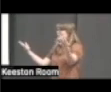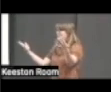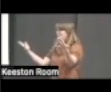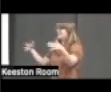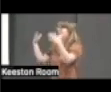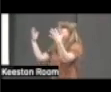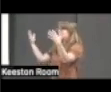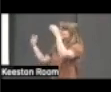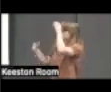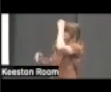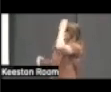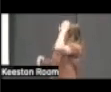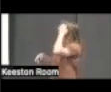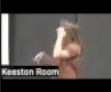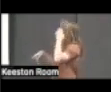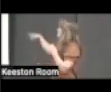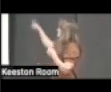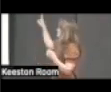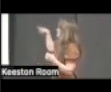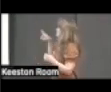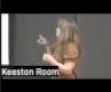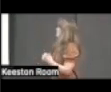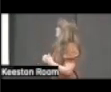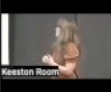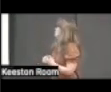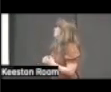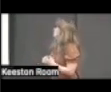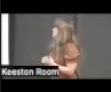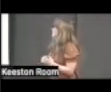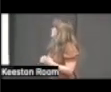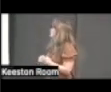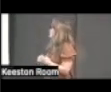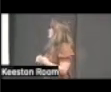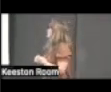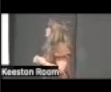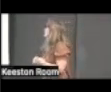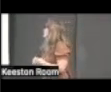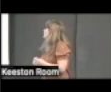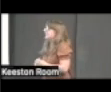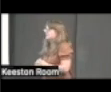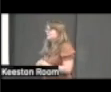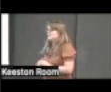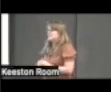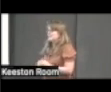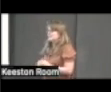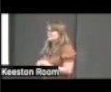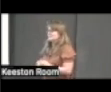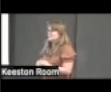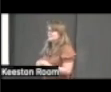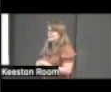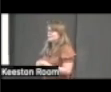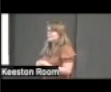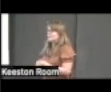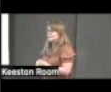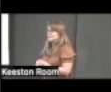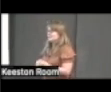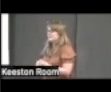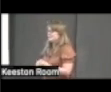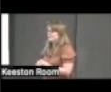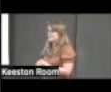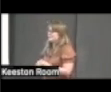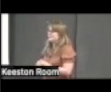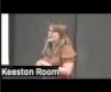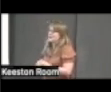I told you about going extinct, that we're going to be another peak. And if any of you speak Latin, you know anthro is